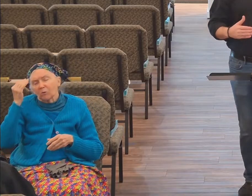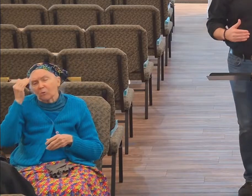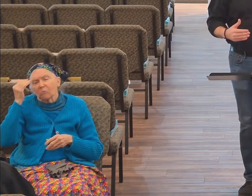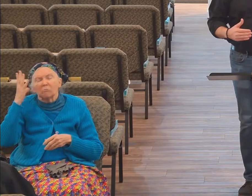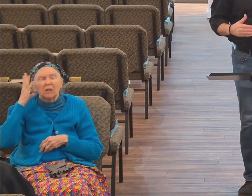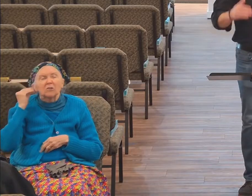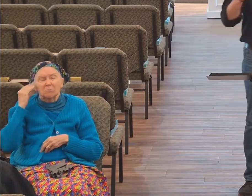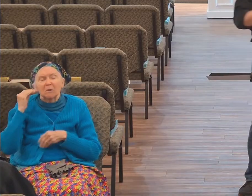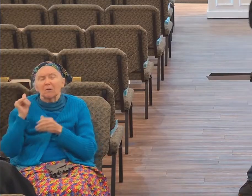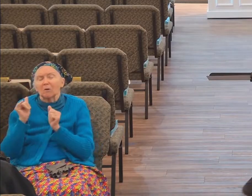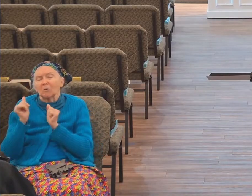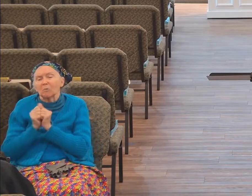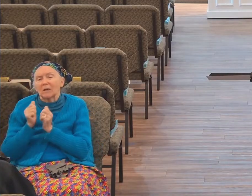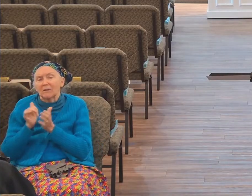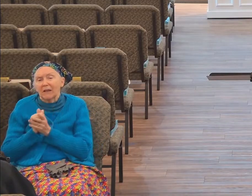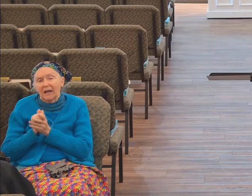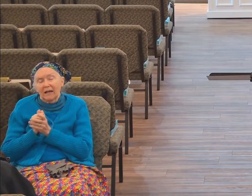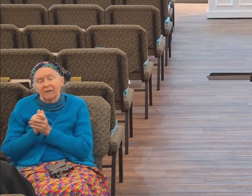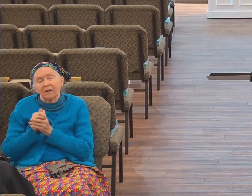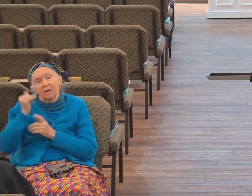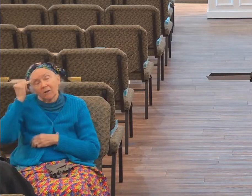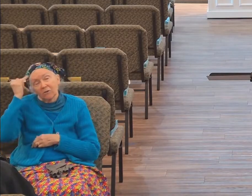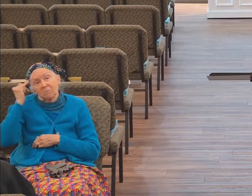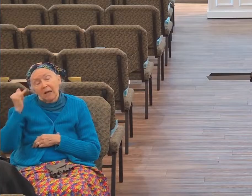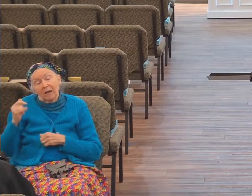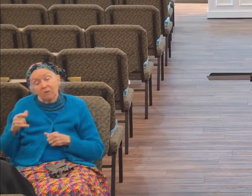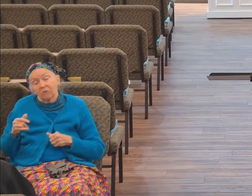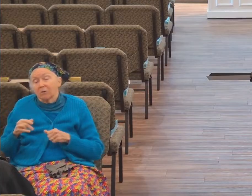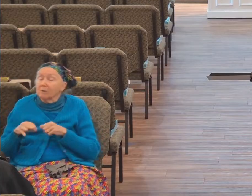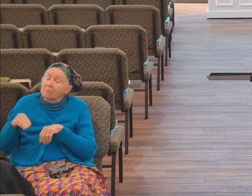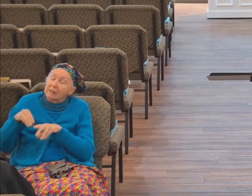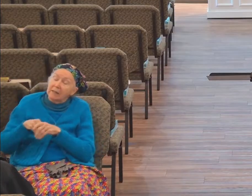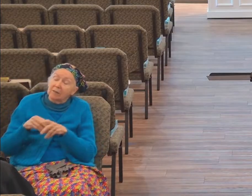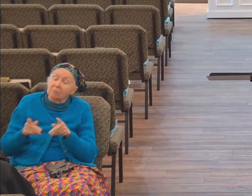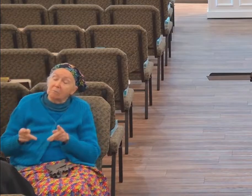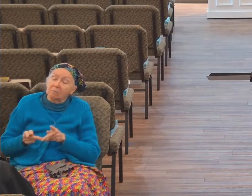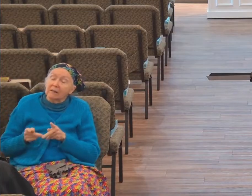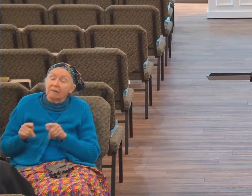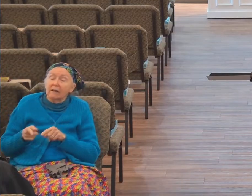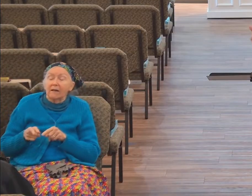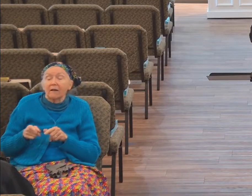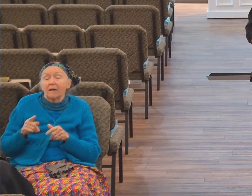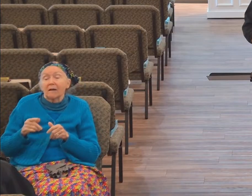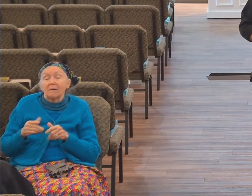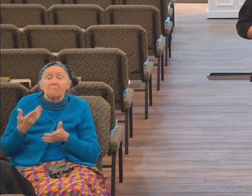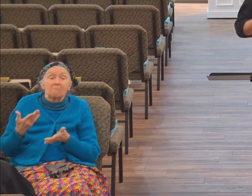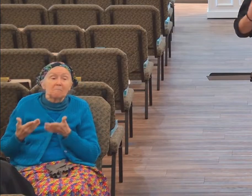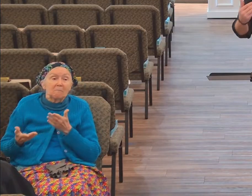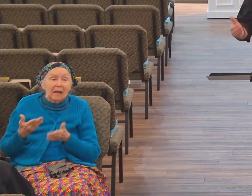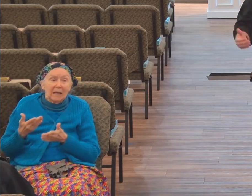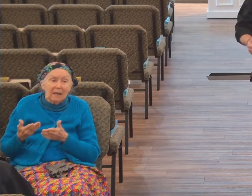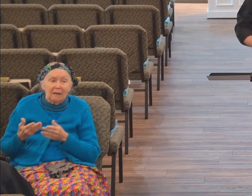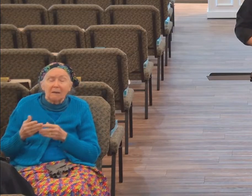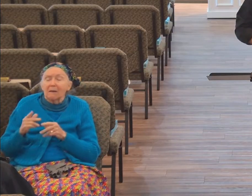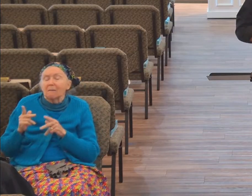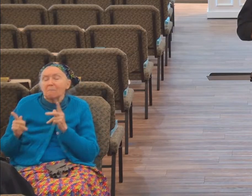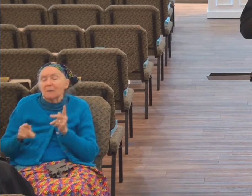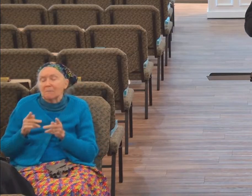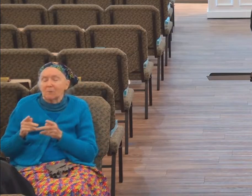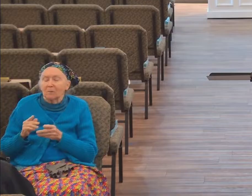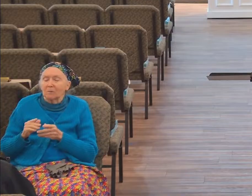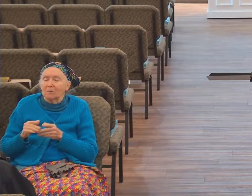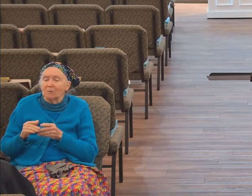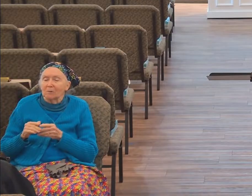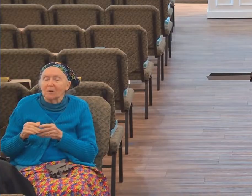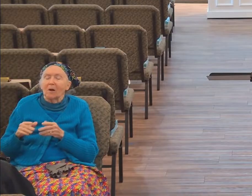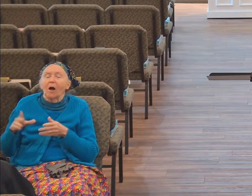in a place like Thessalonica and, you know, maybe at first you were a little bit gullible, but over time you gained some understanding. You knew what to